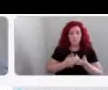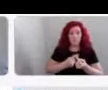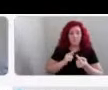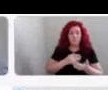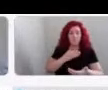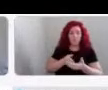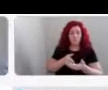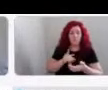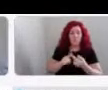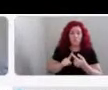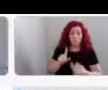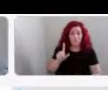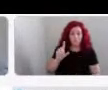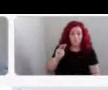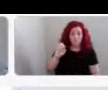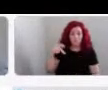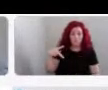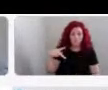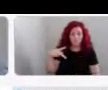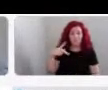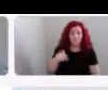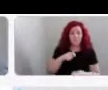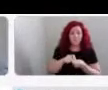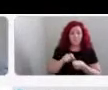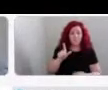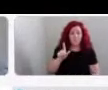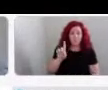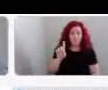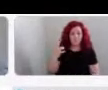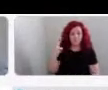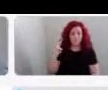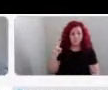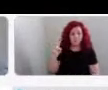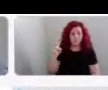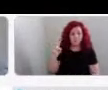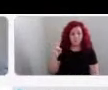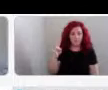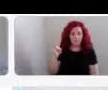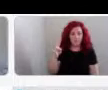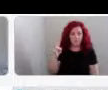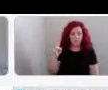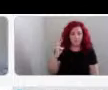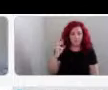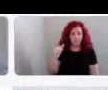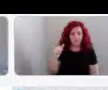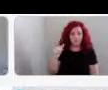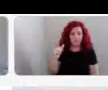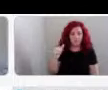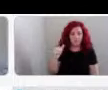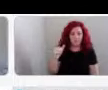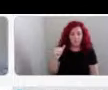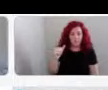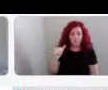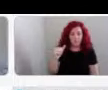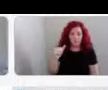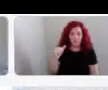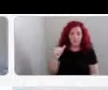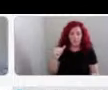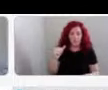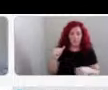map again especially ld17 ld17 is a sprawling district with